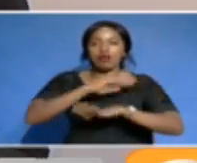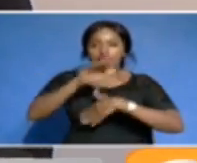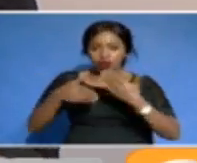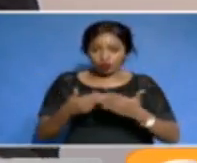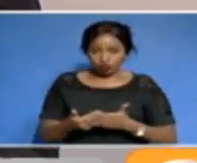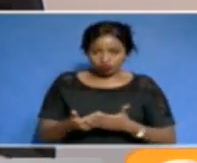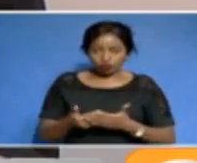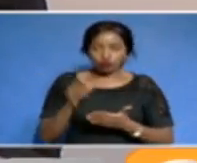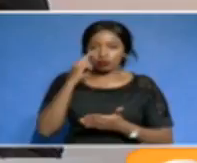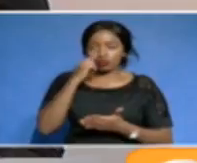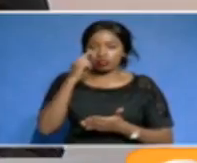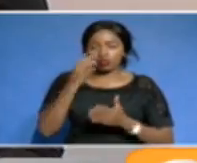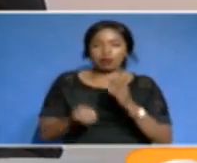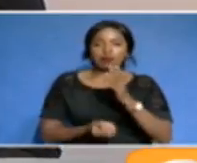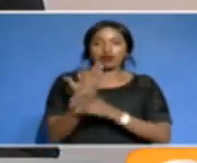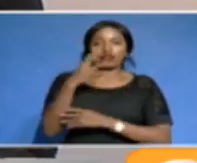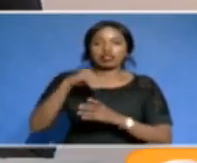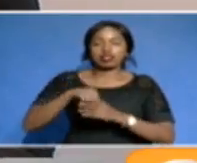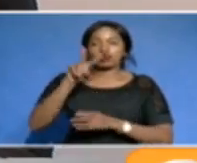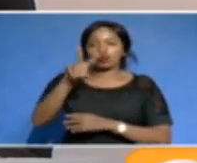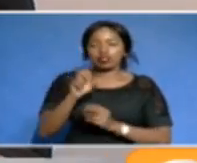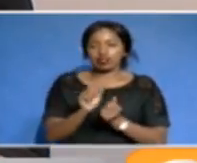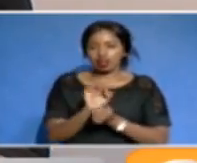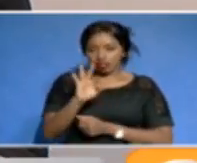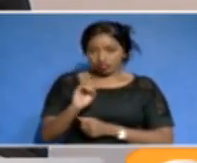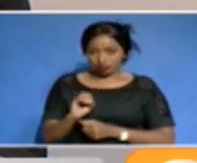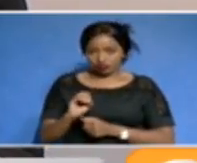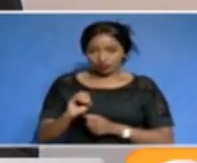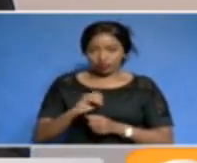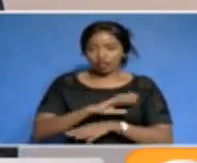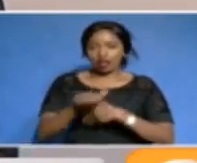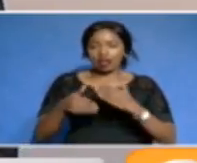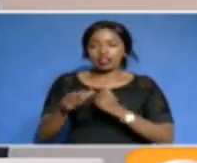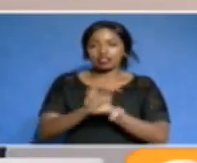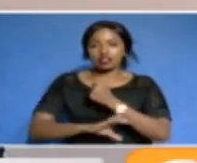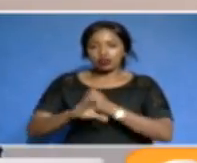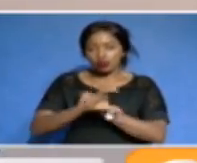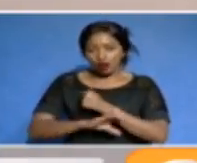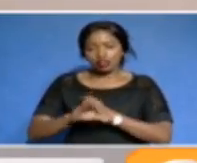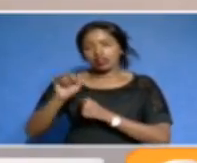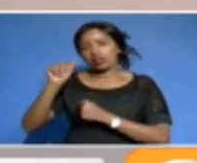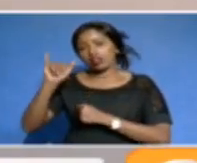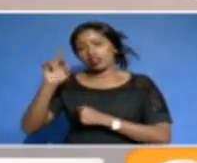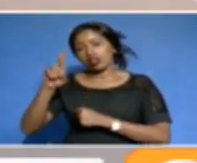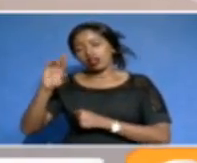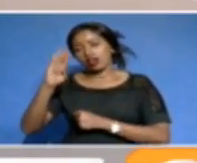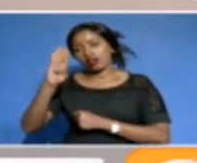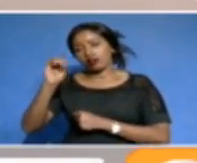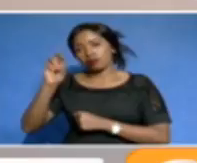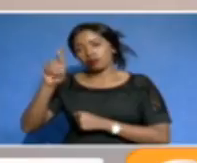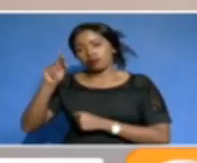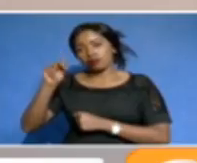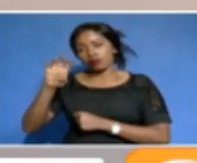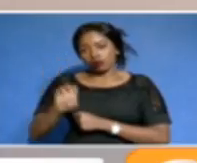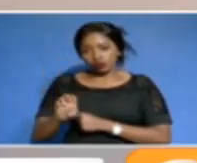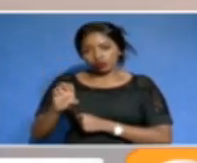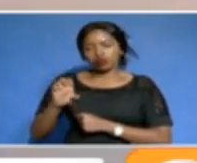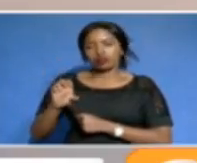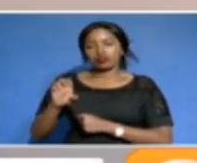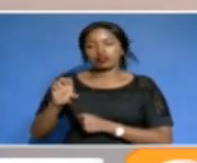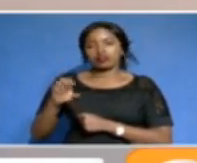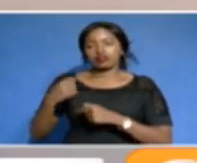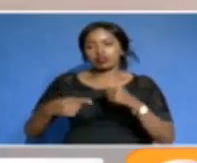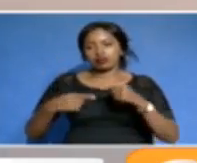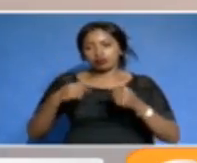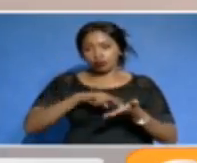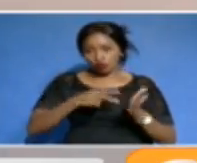Mining Principal Secretary John Omenge, the countrywide airborne geophysical survey that is to be conducted by the government will enable it map